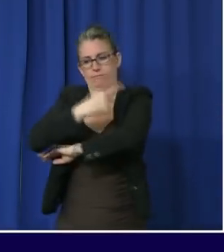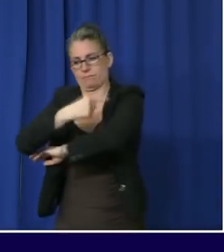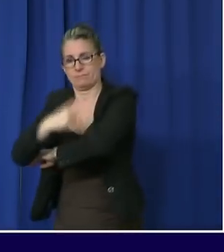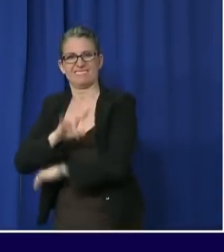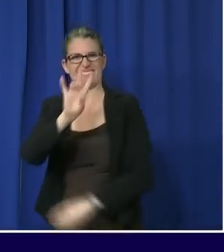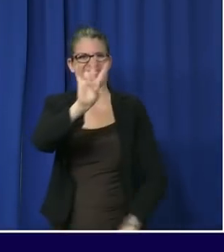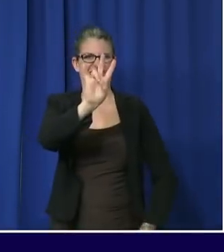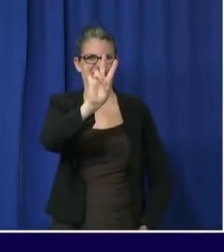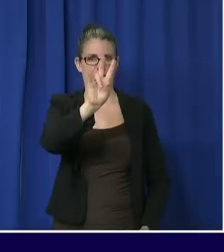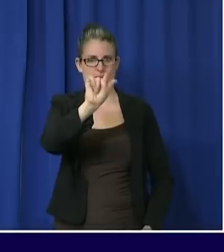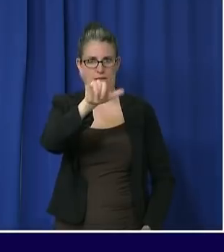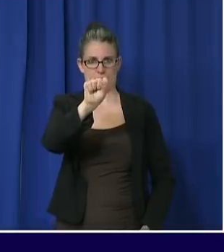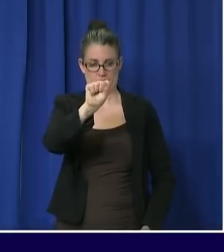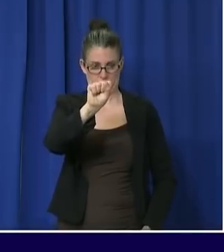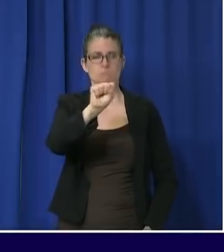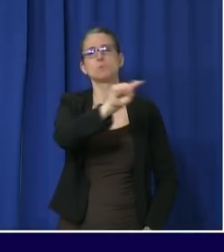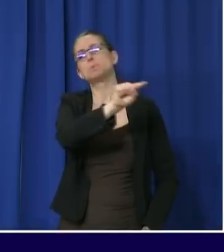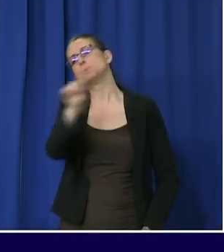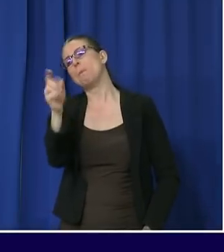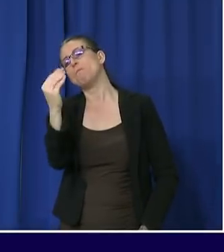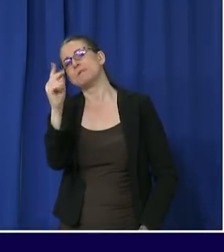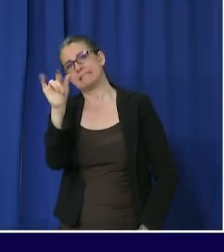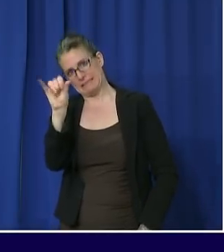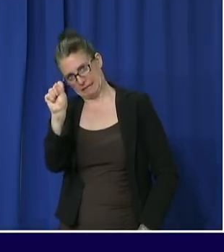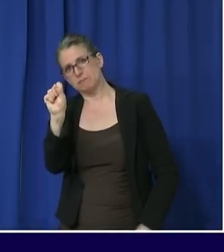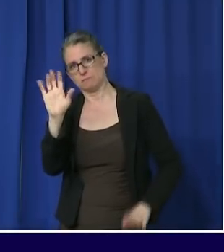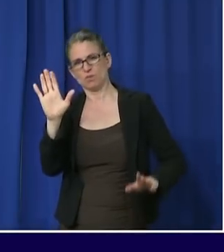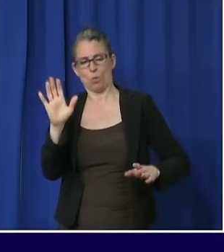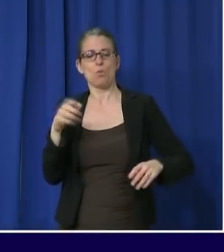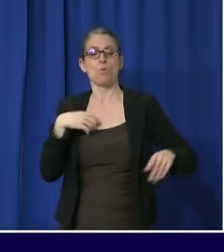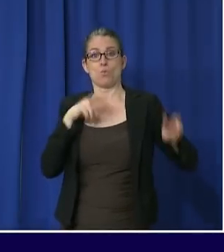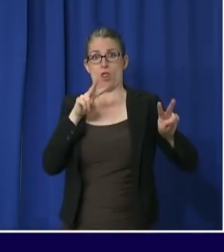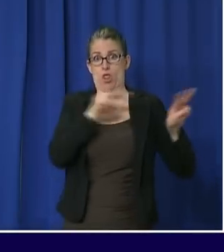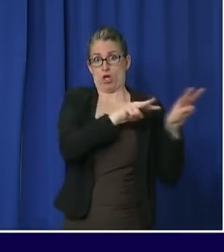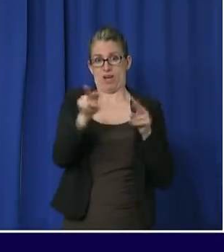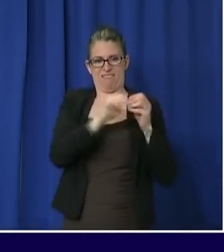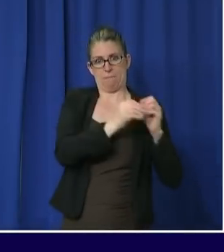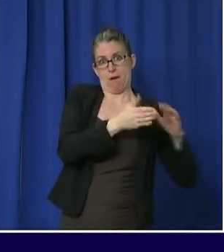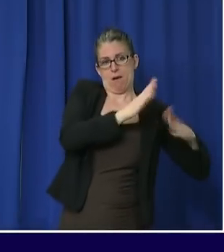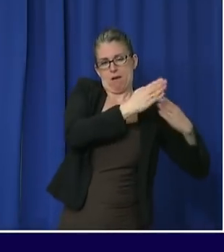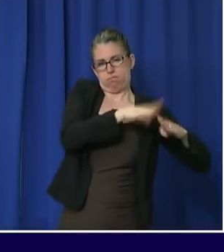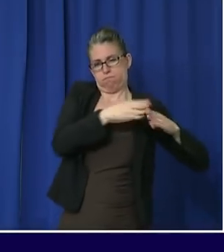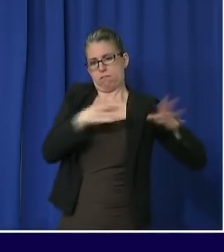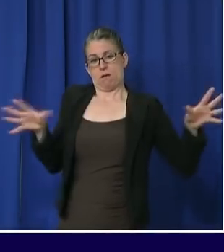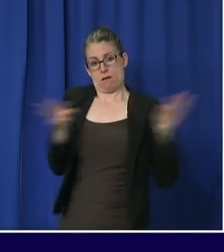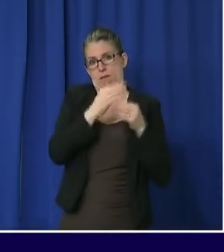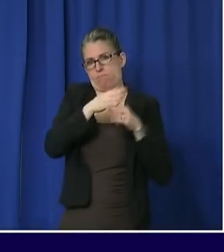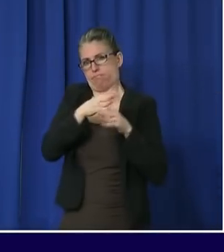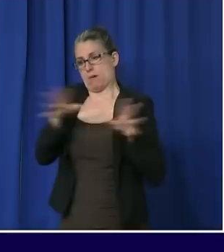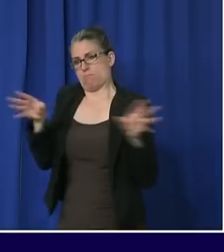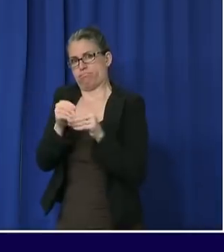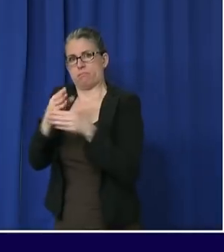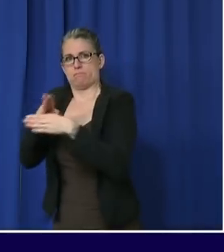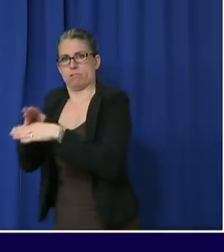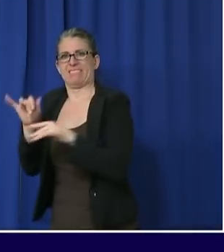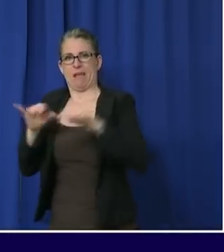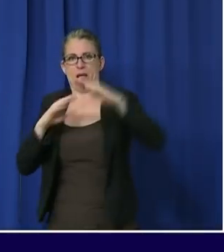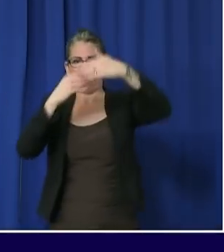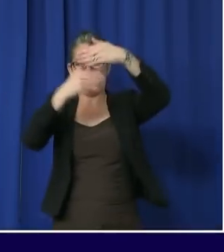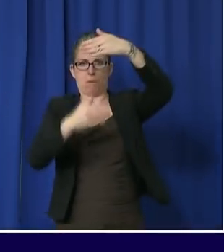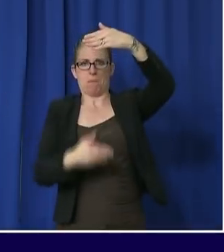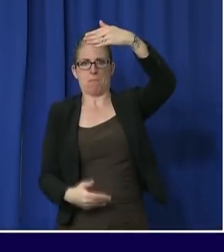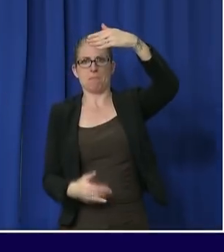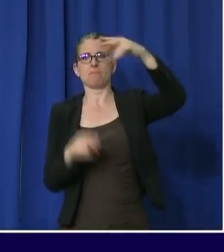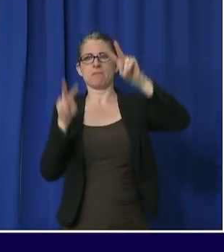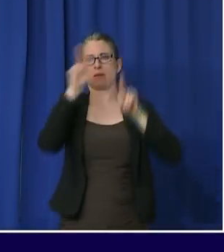example, last week on all the testing that was done at Tyson Foods, that day-to-day variation can be high. So we look at the